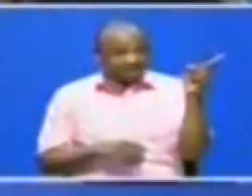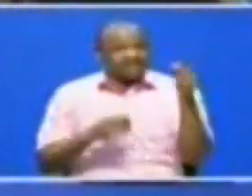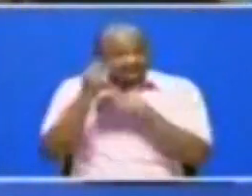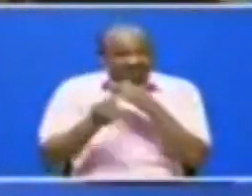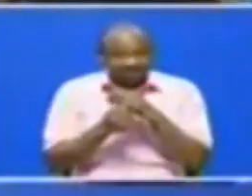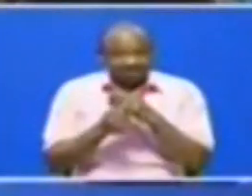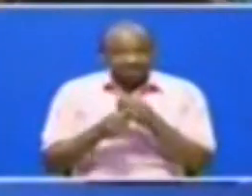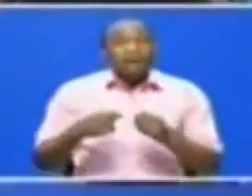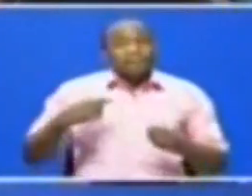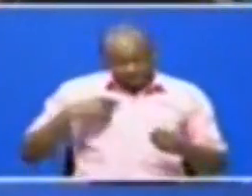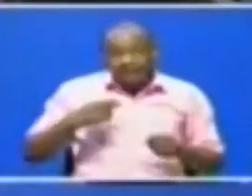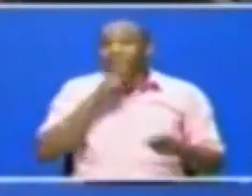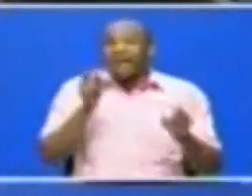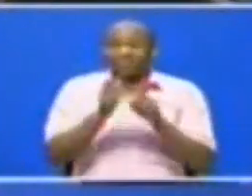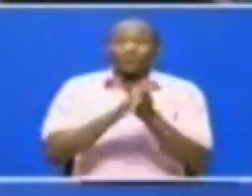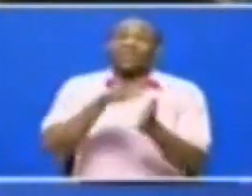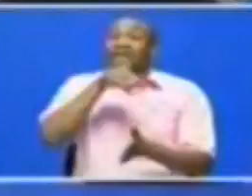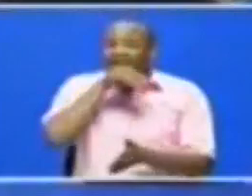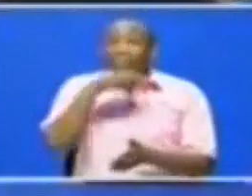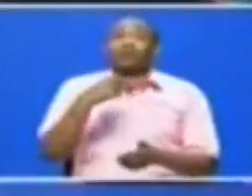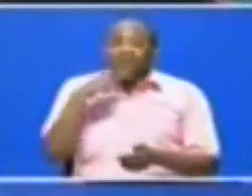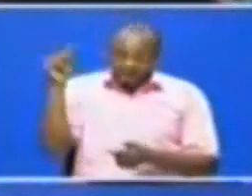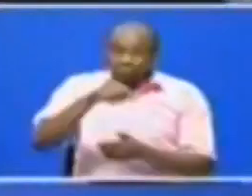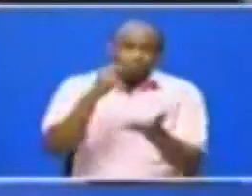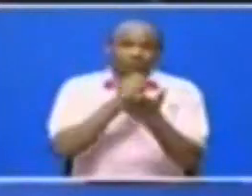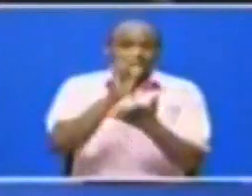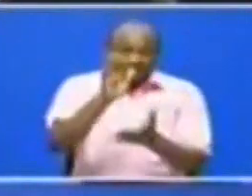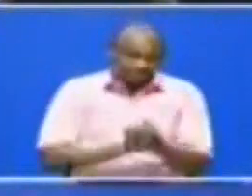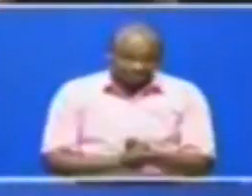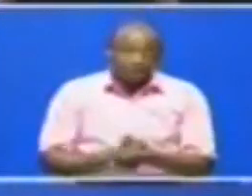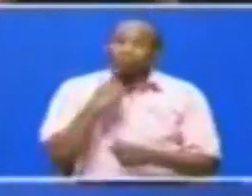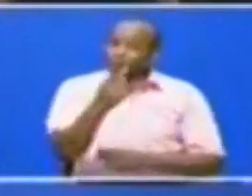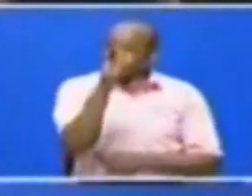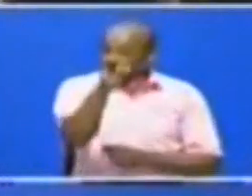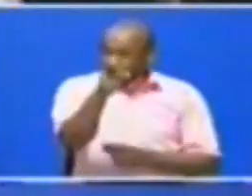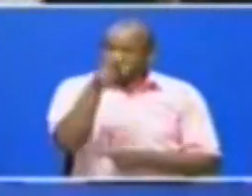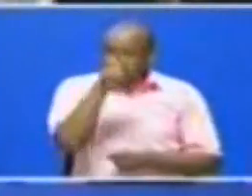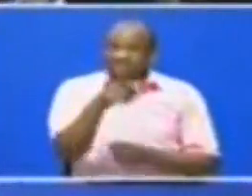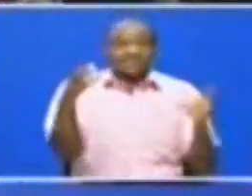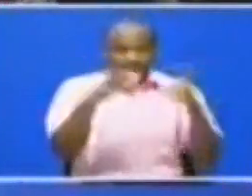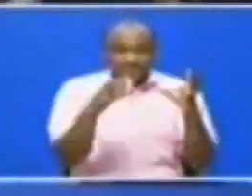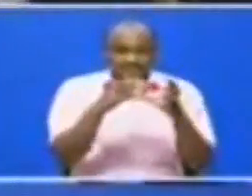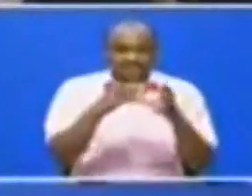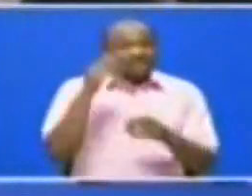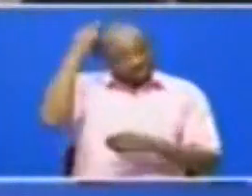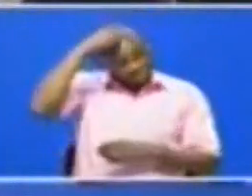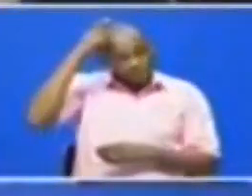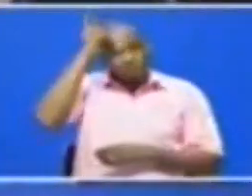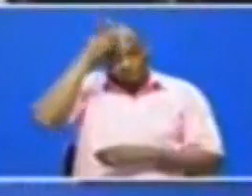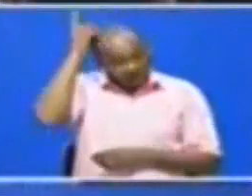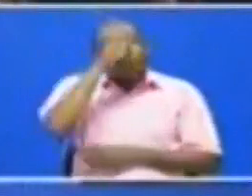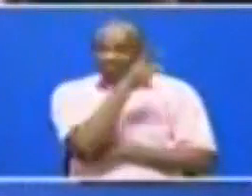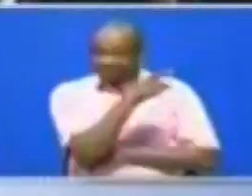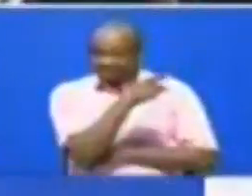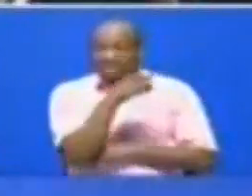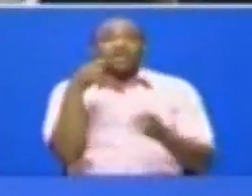Mimi na ndugu yangu Raila tulikuja kwa ofisi yako. Tukakwambia hii kampuni inaitwa Al-Gurea